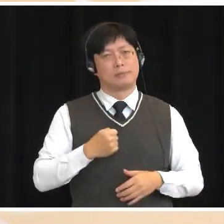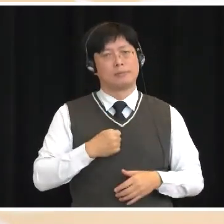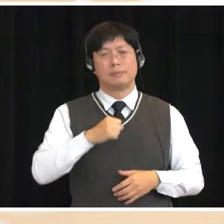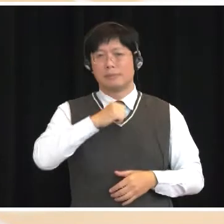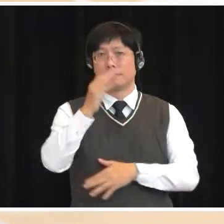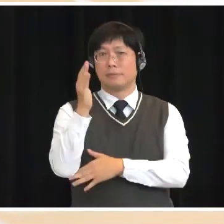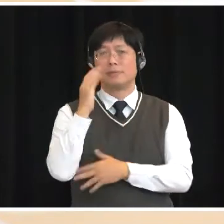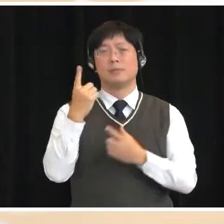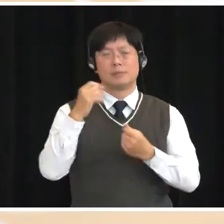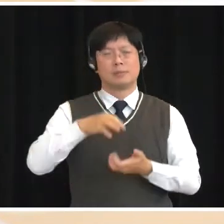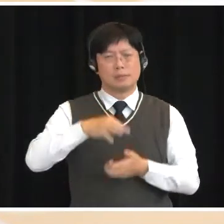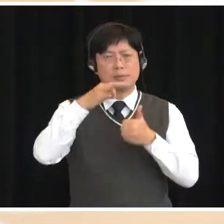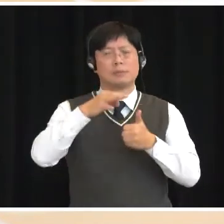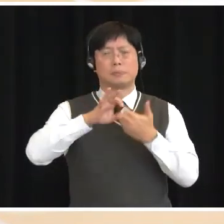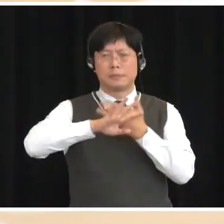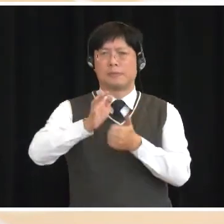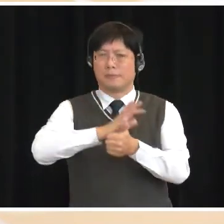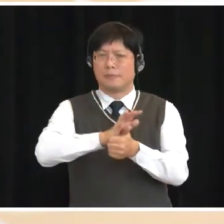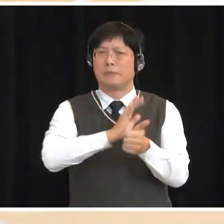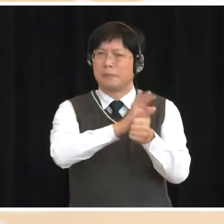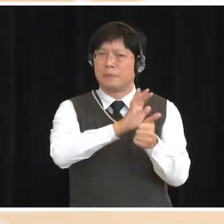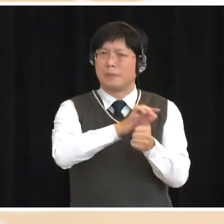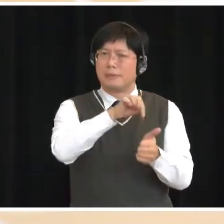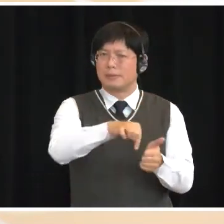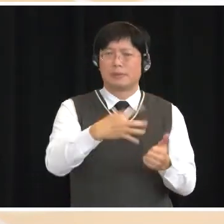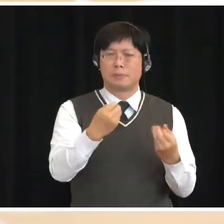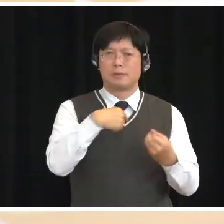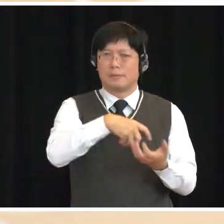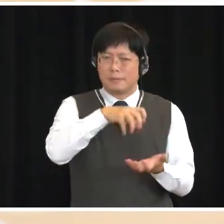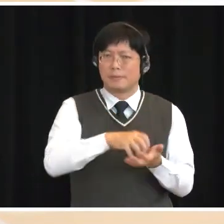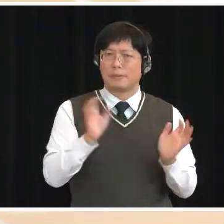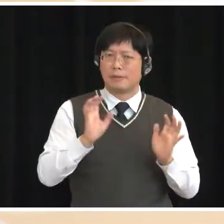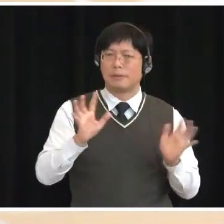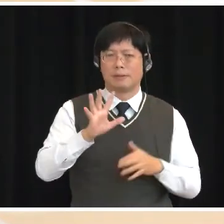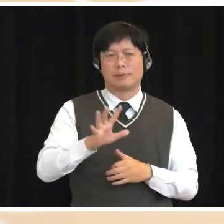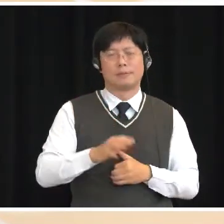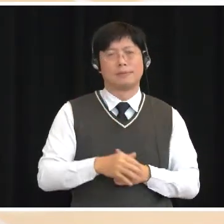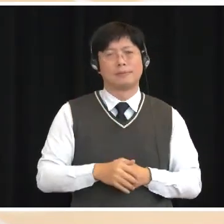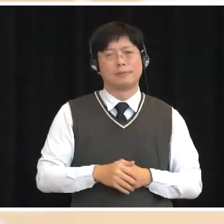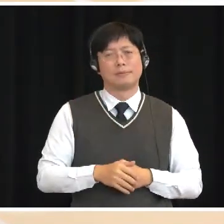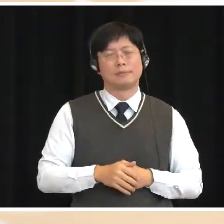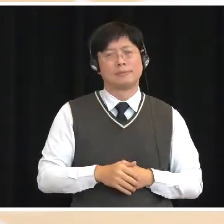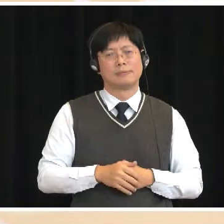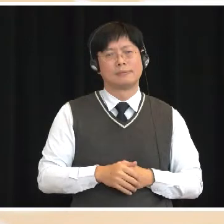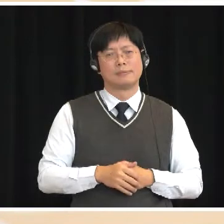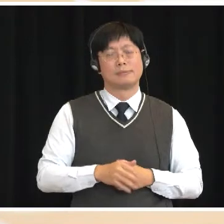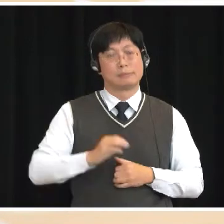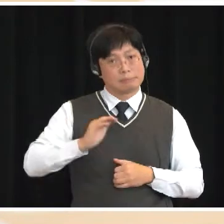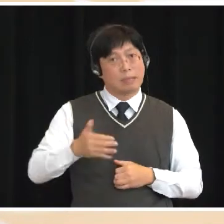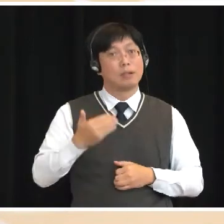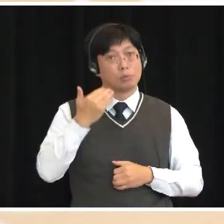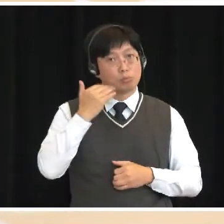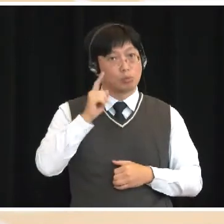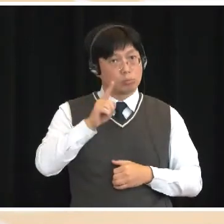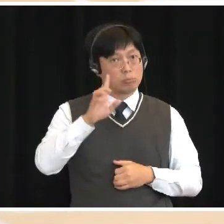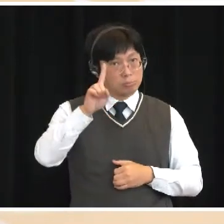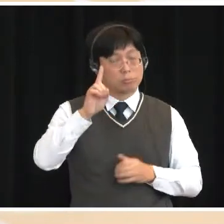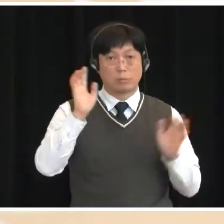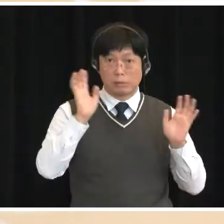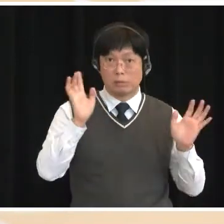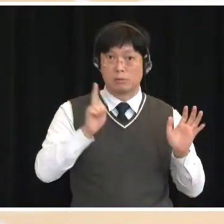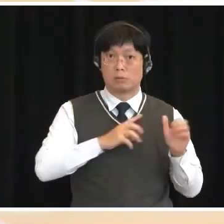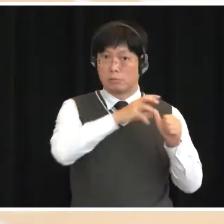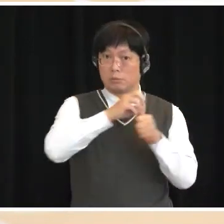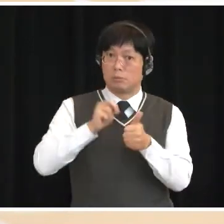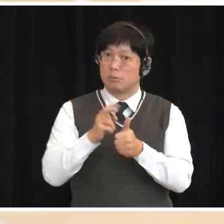the child. So, question, how can a child that is not adopted obtain